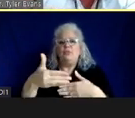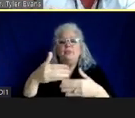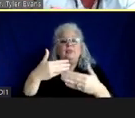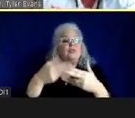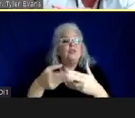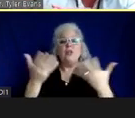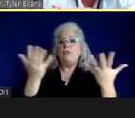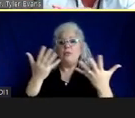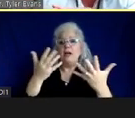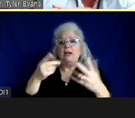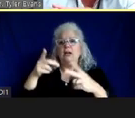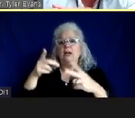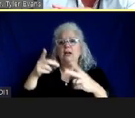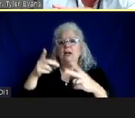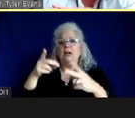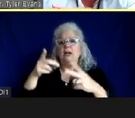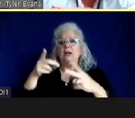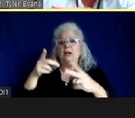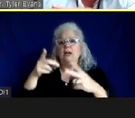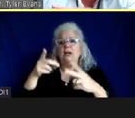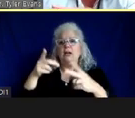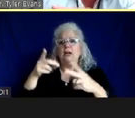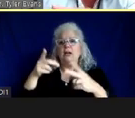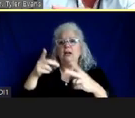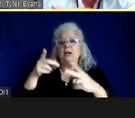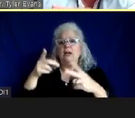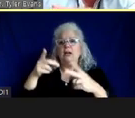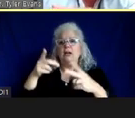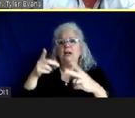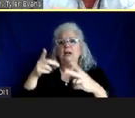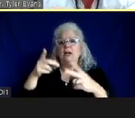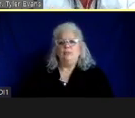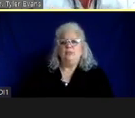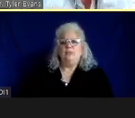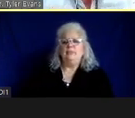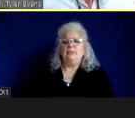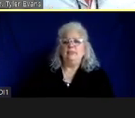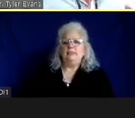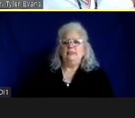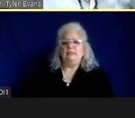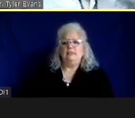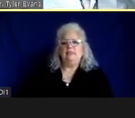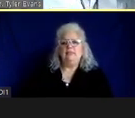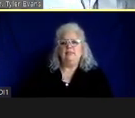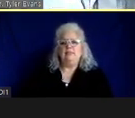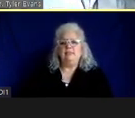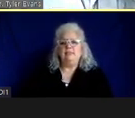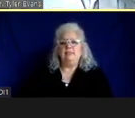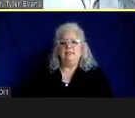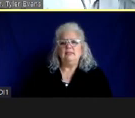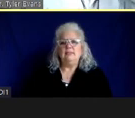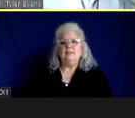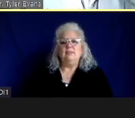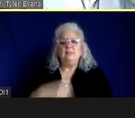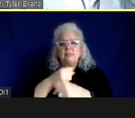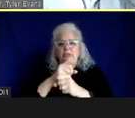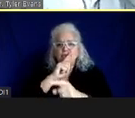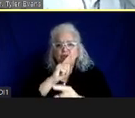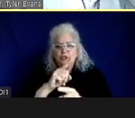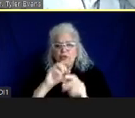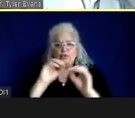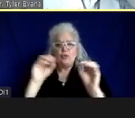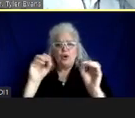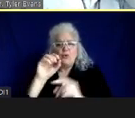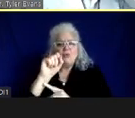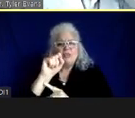talked a little bit about you know, side effects in the past, or a few other risk factors would put you in